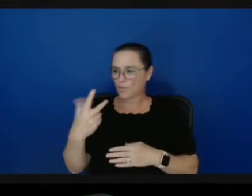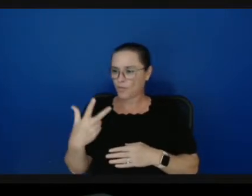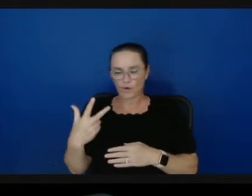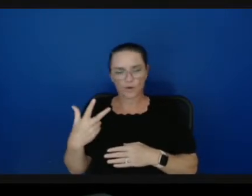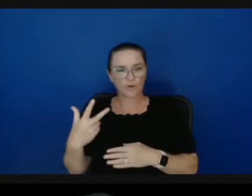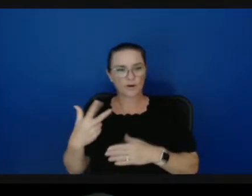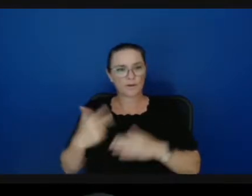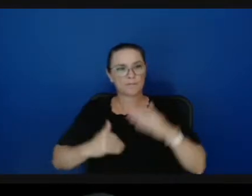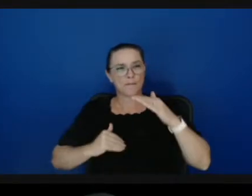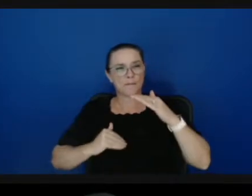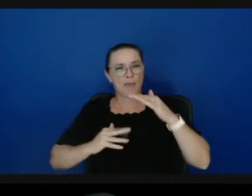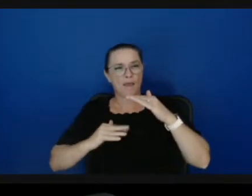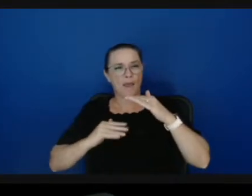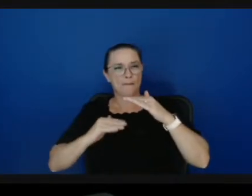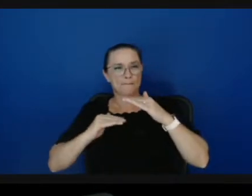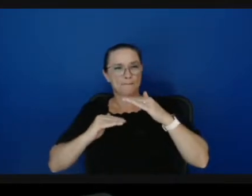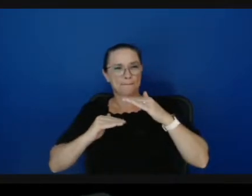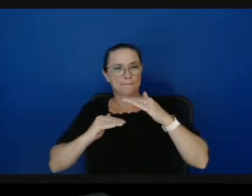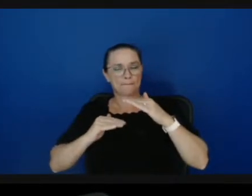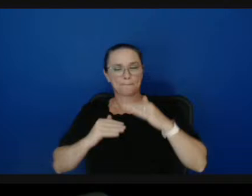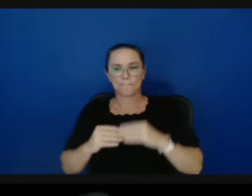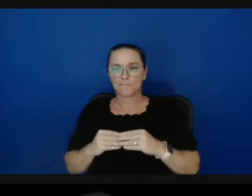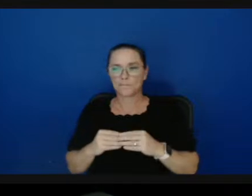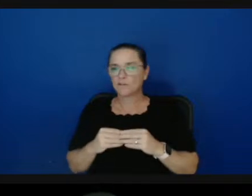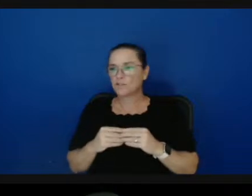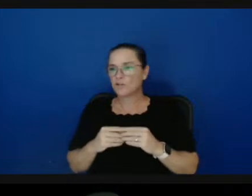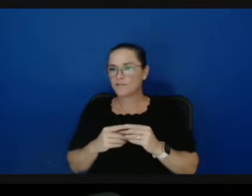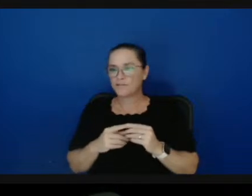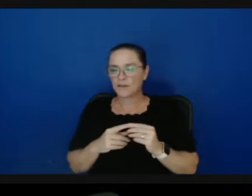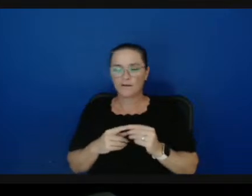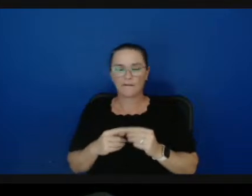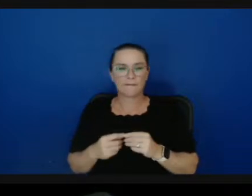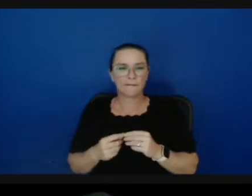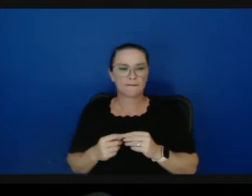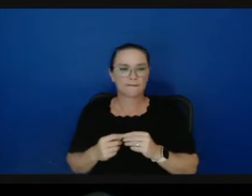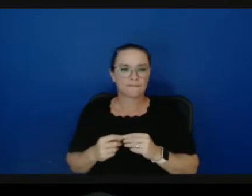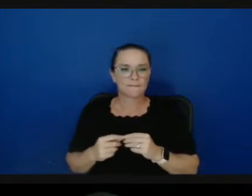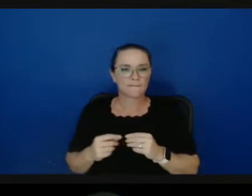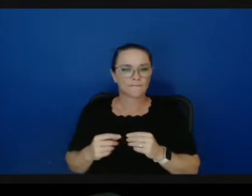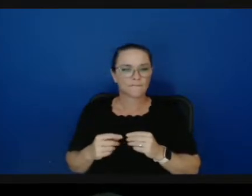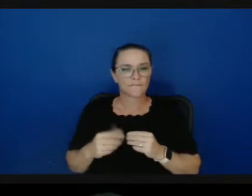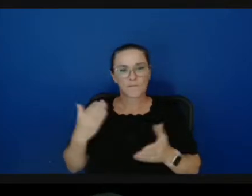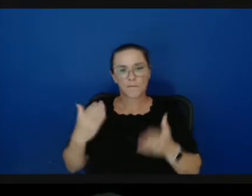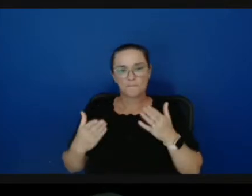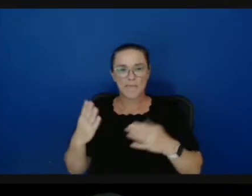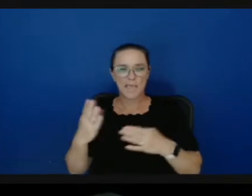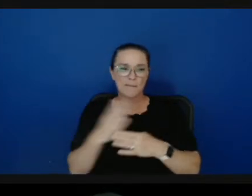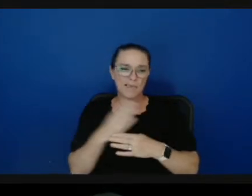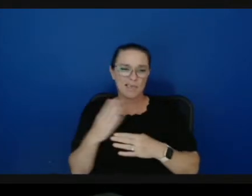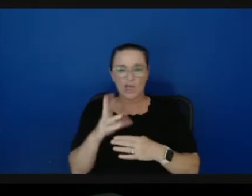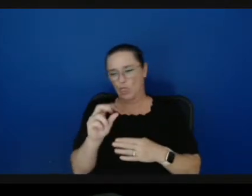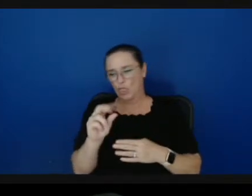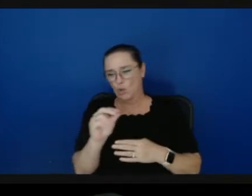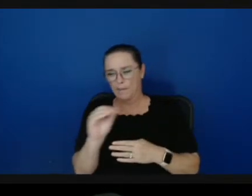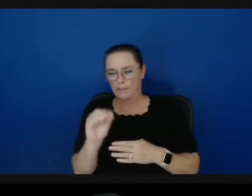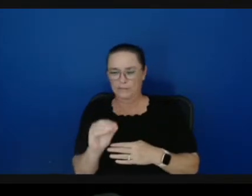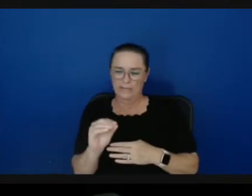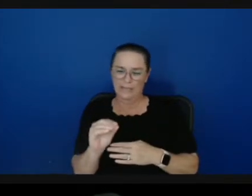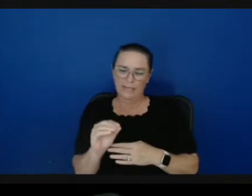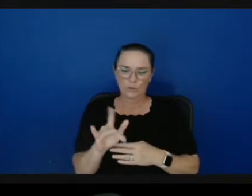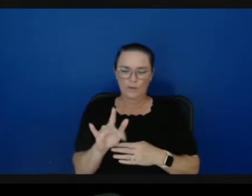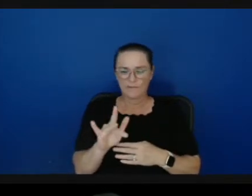recovered, right? So that's your answer. Is maybe in a range of 30-ish%, 25 to